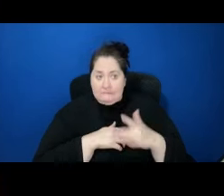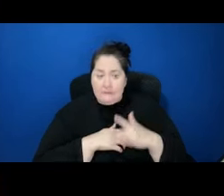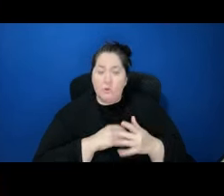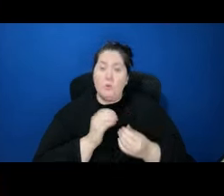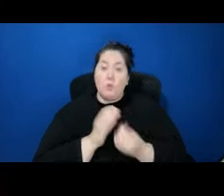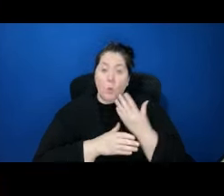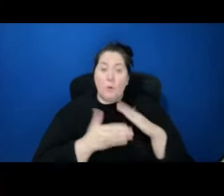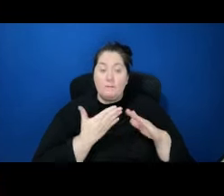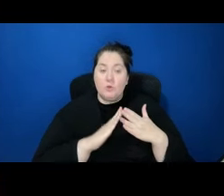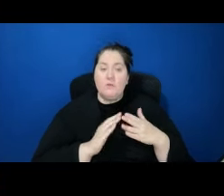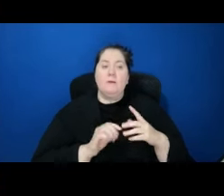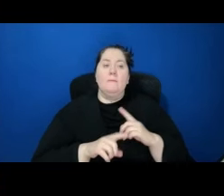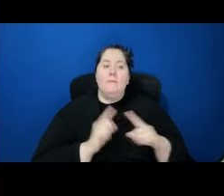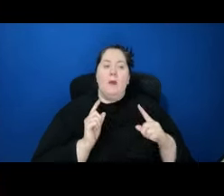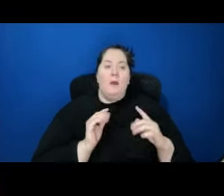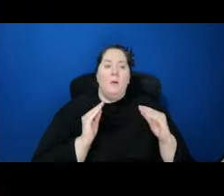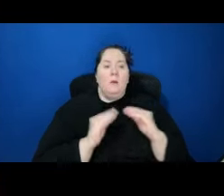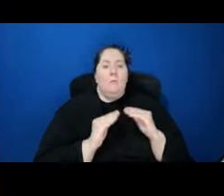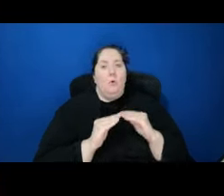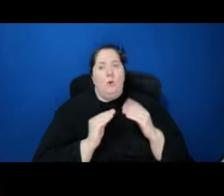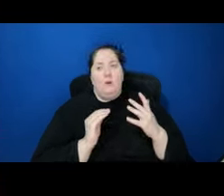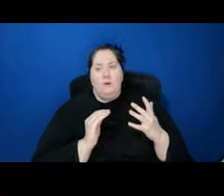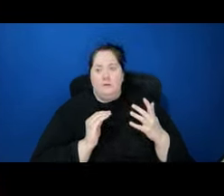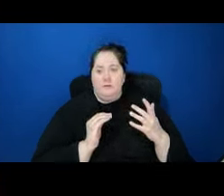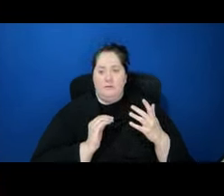as a community, but rather making